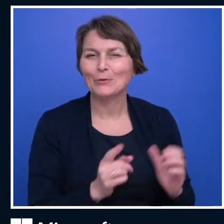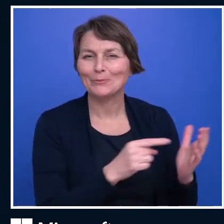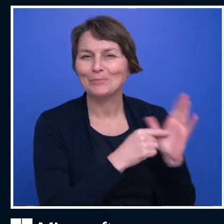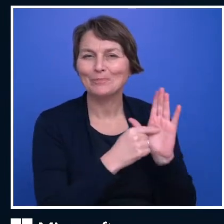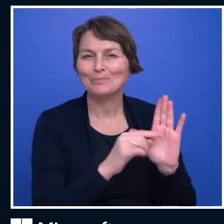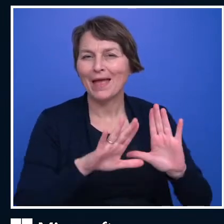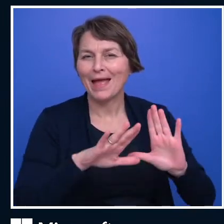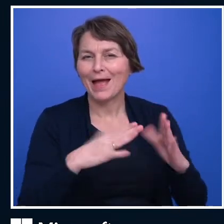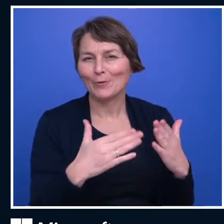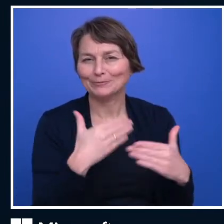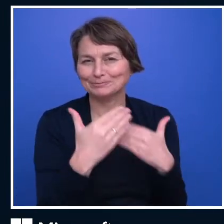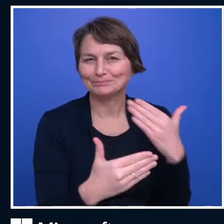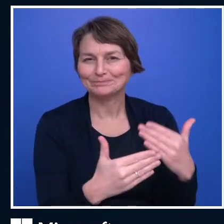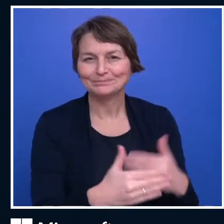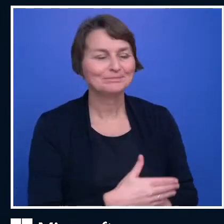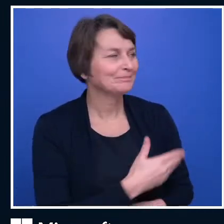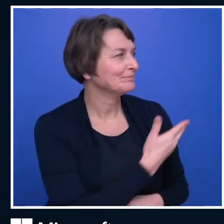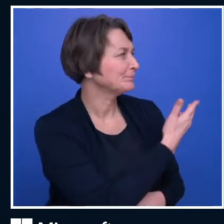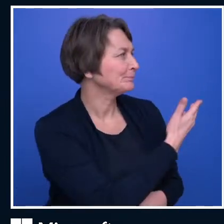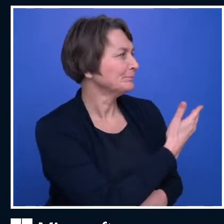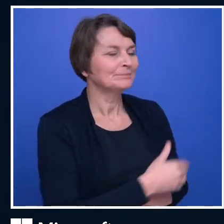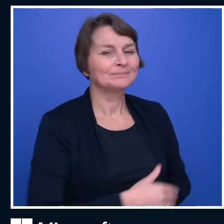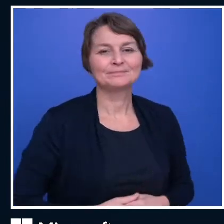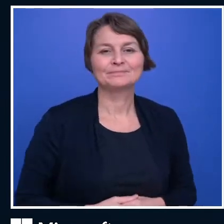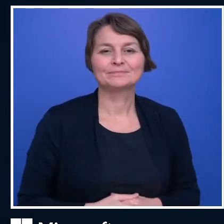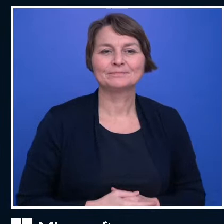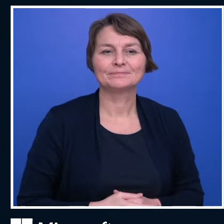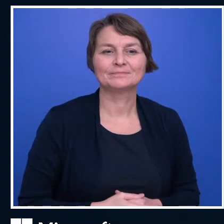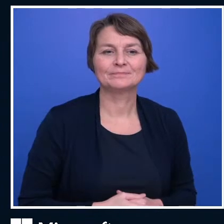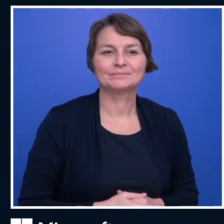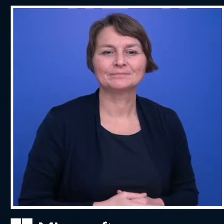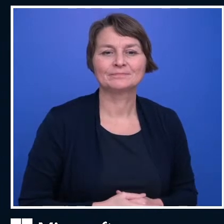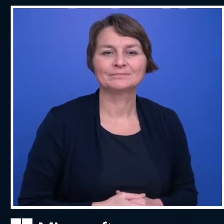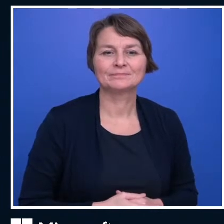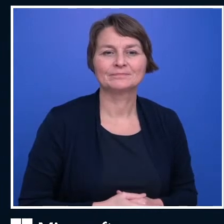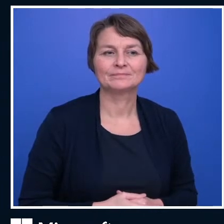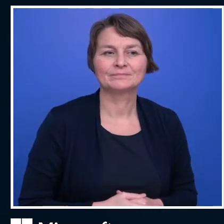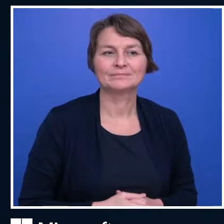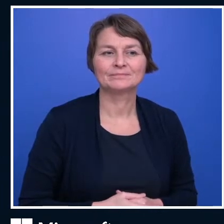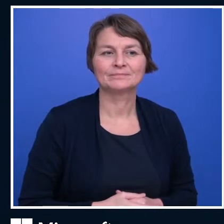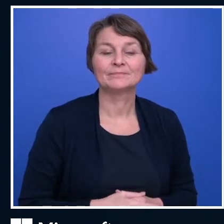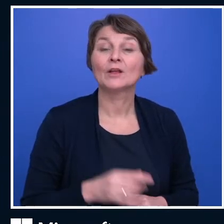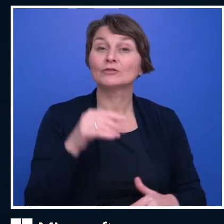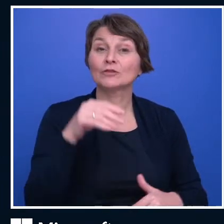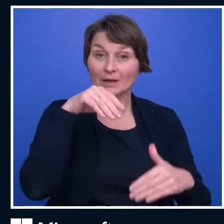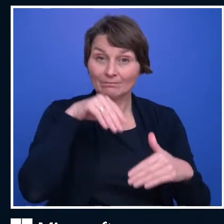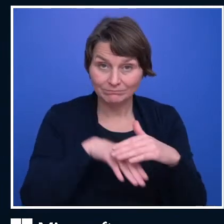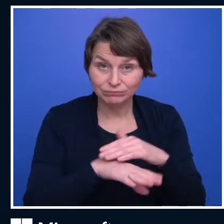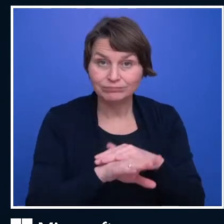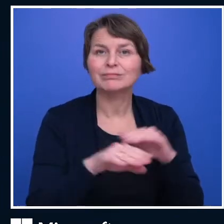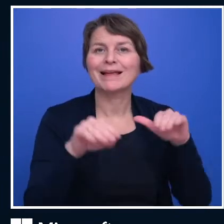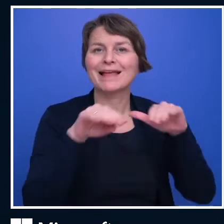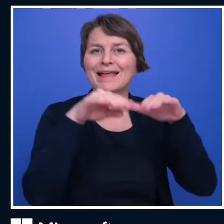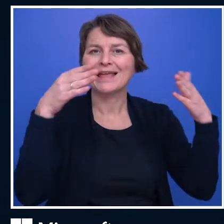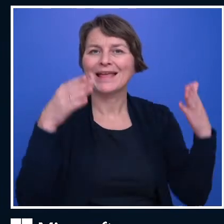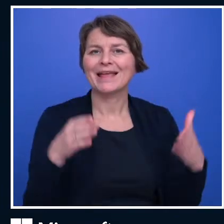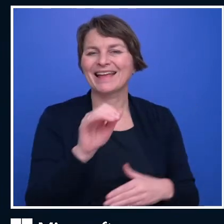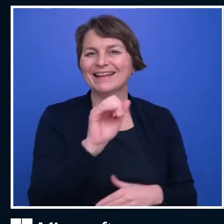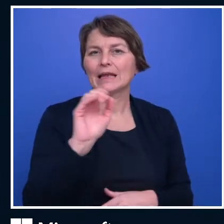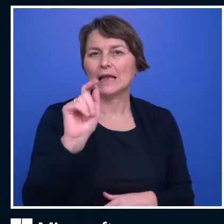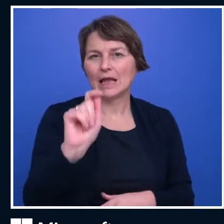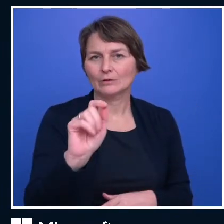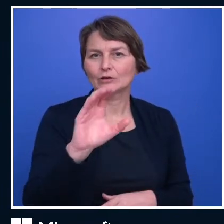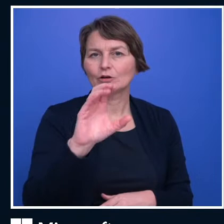And so here we are in Custom Vision, and at this point I've already logged into my Custom Vision account, created a new